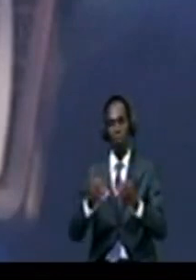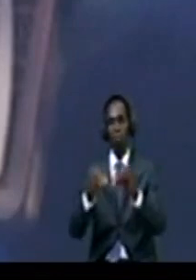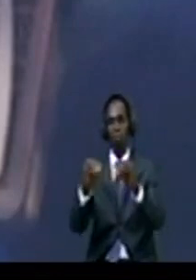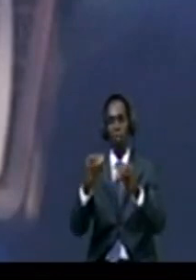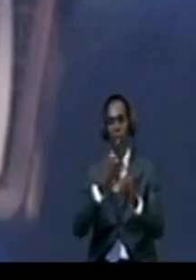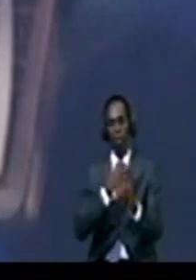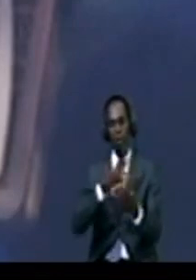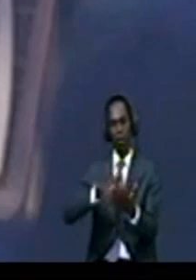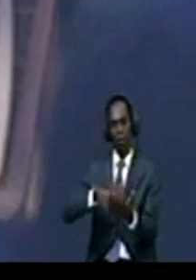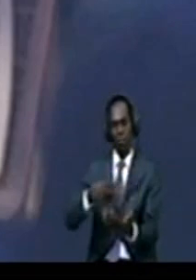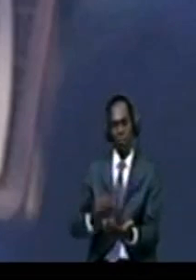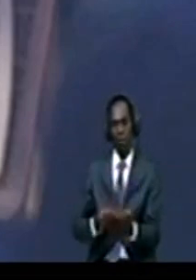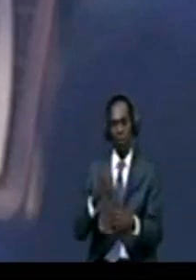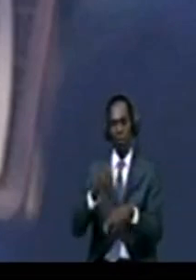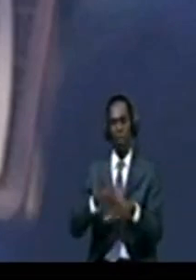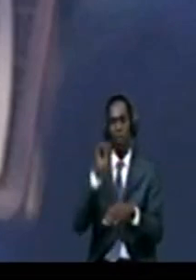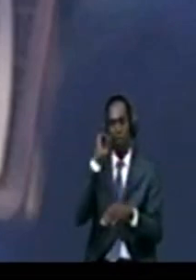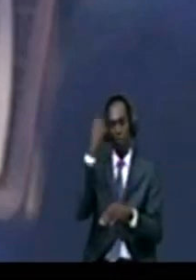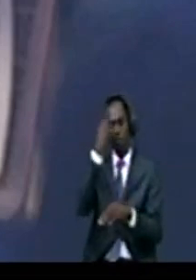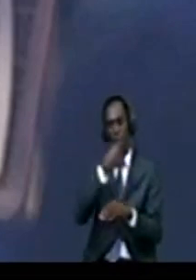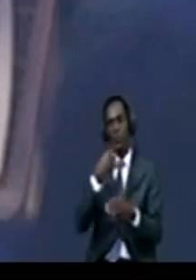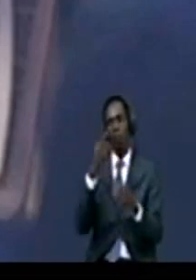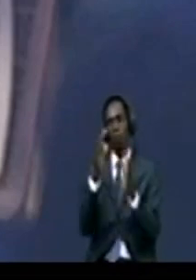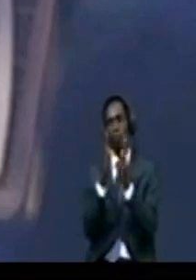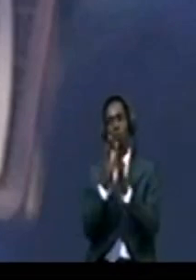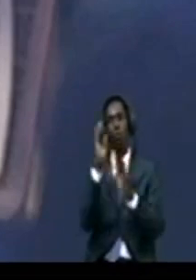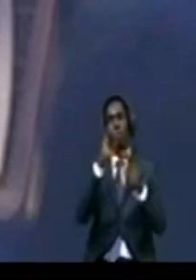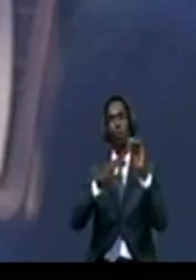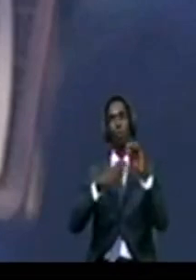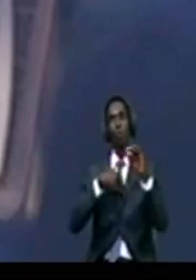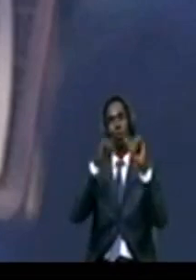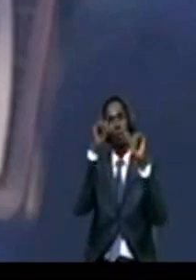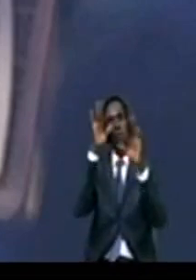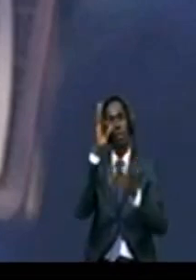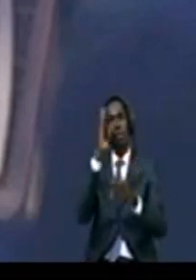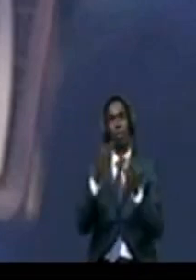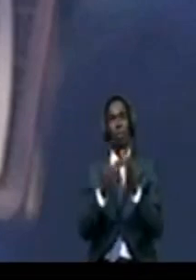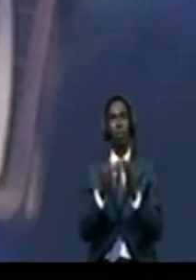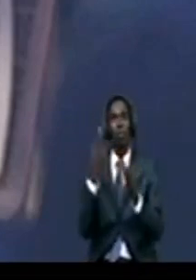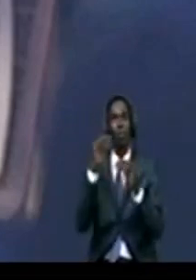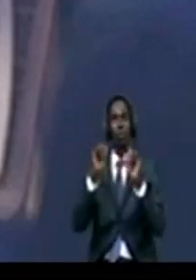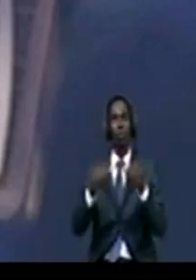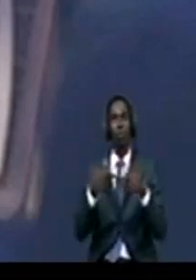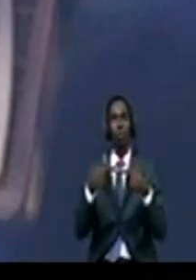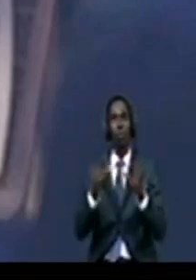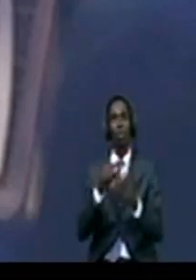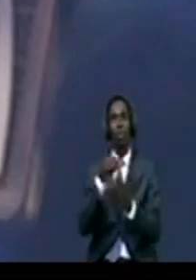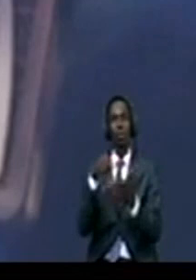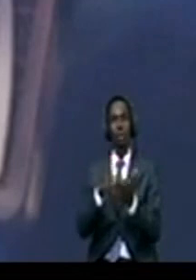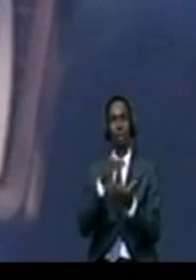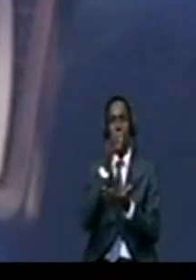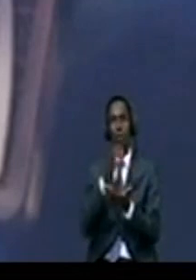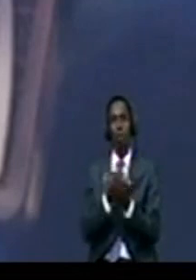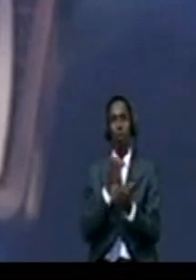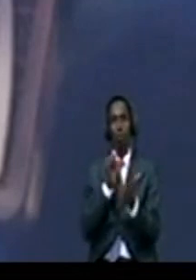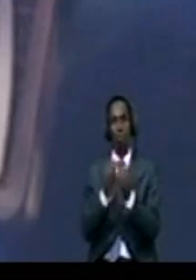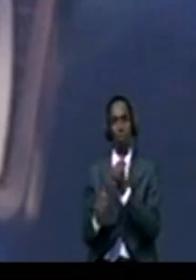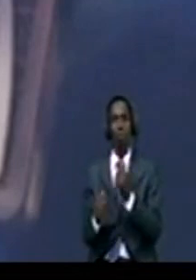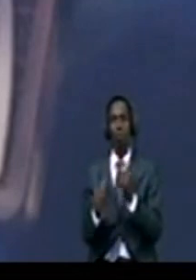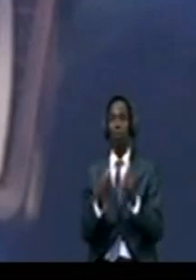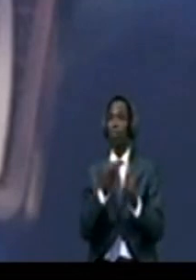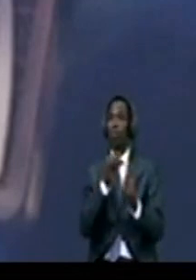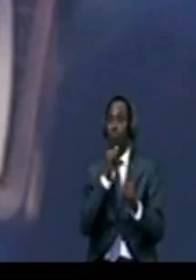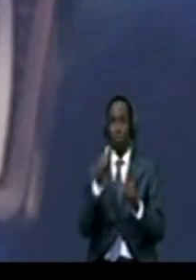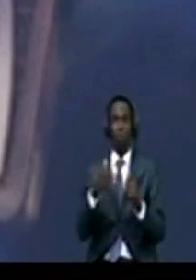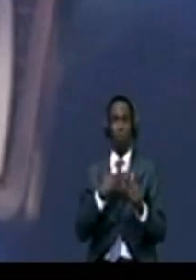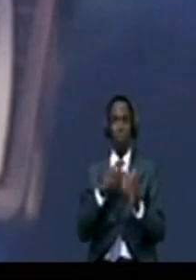saying, O my Father, if it be possible, let this cup pass from me. Nevertheless, not as I will, but as